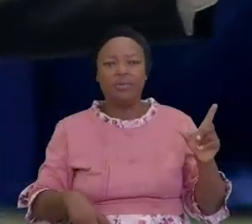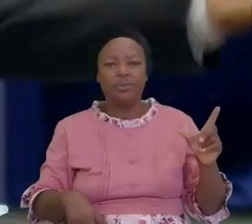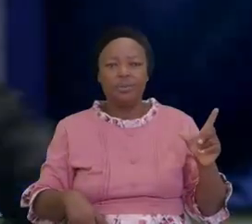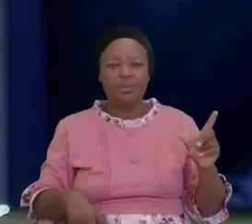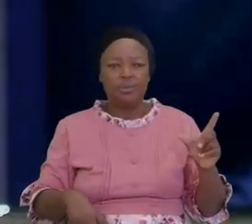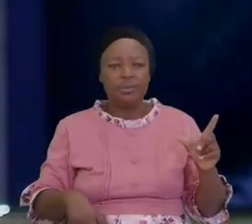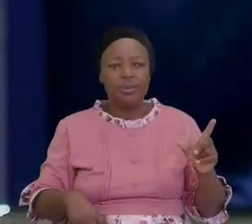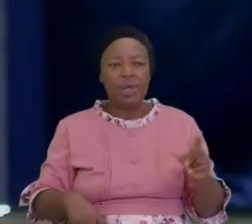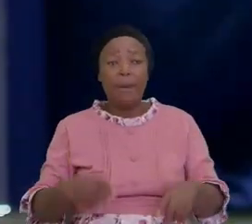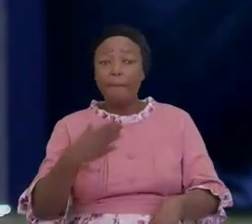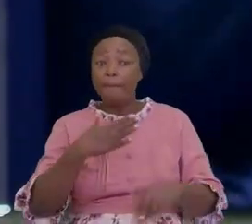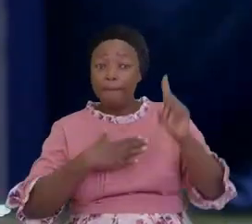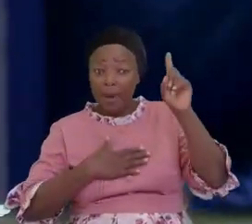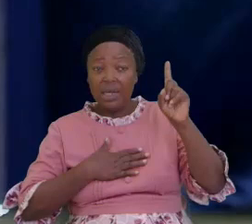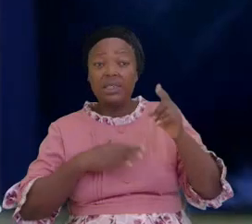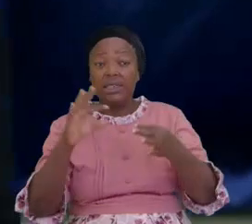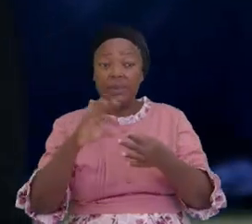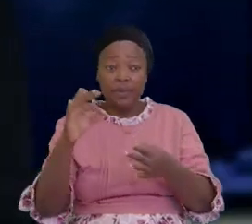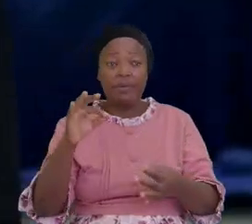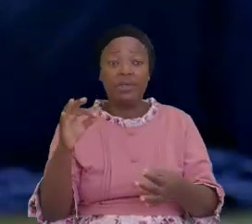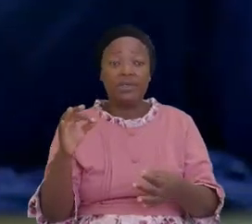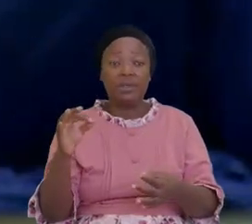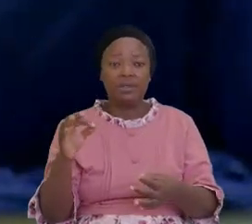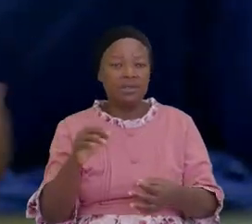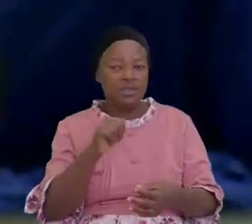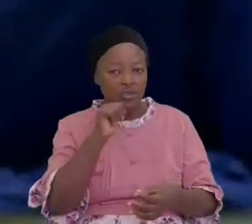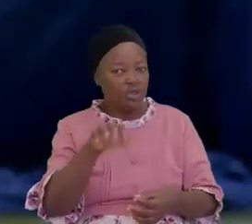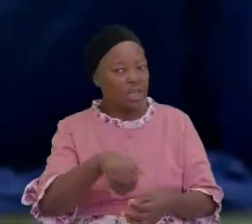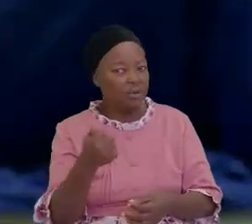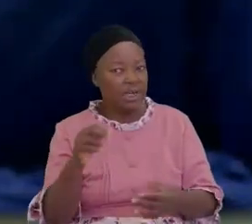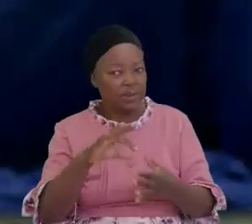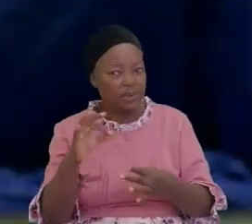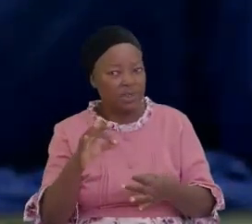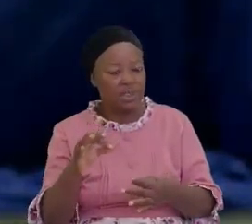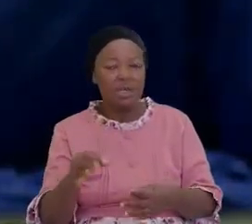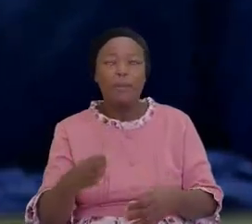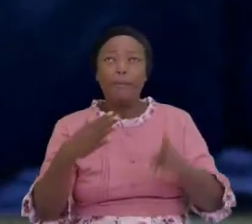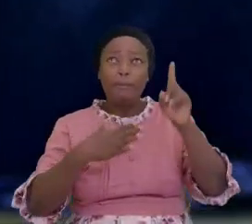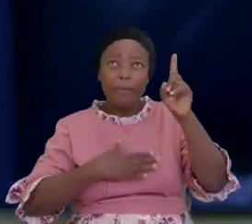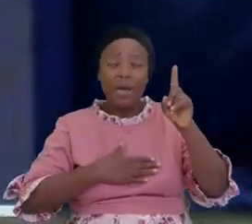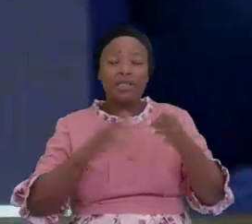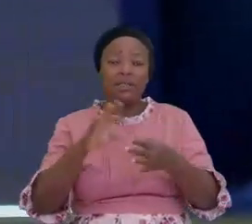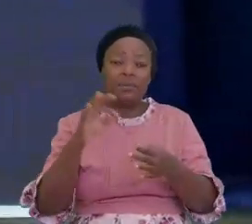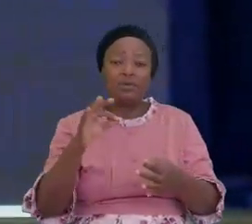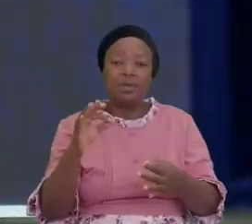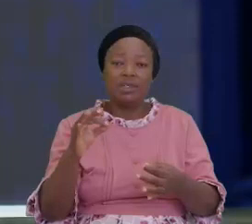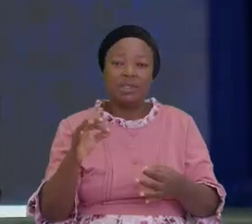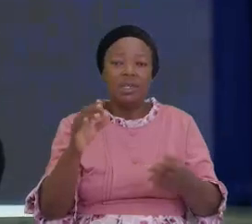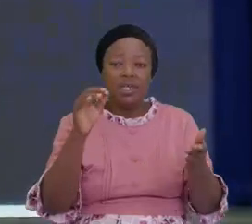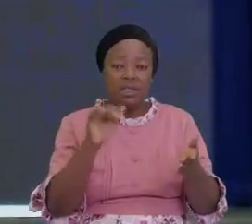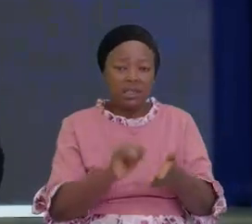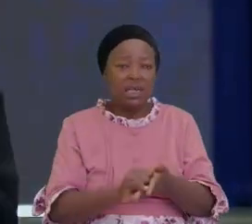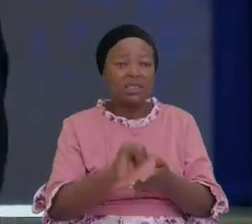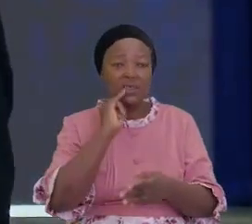My spirit, not another spirit, my spirit that is